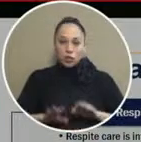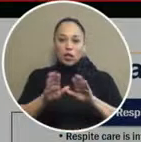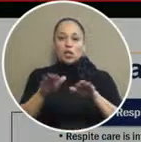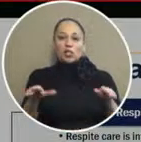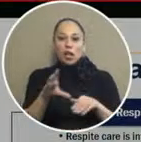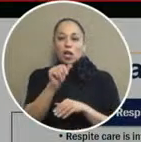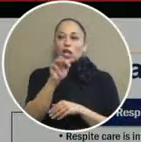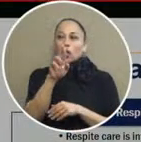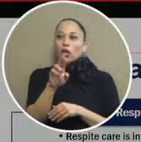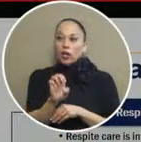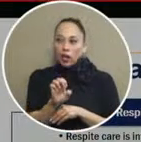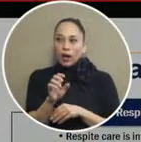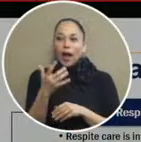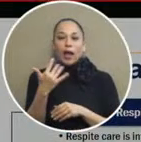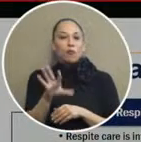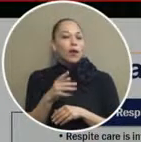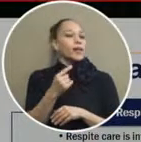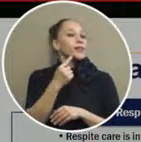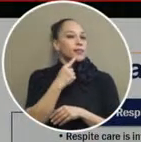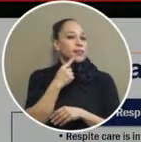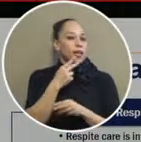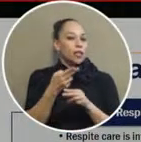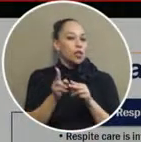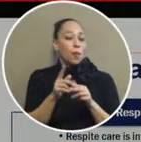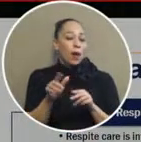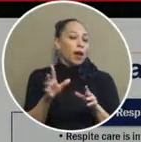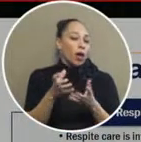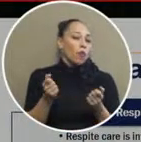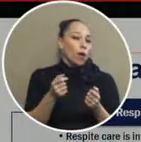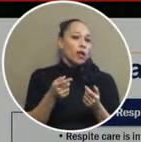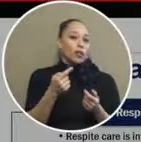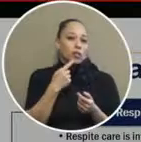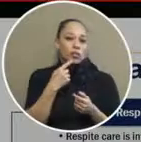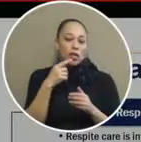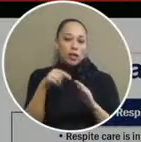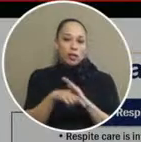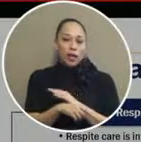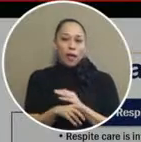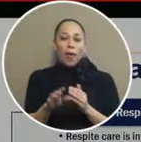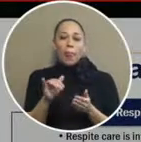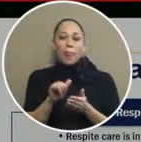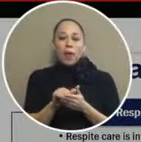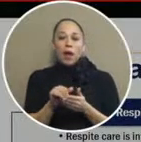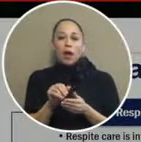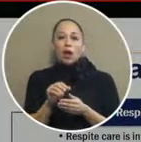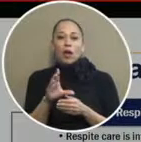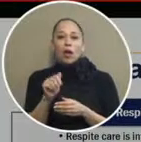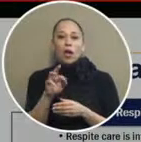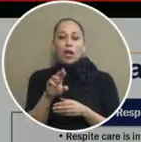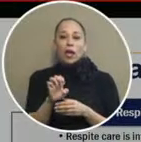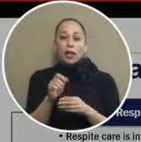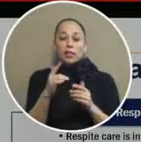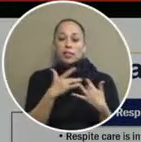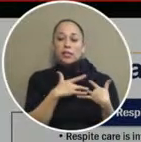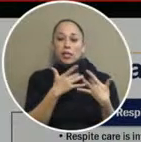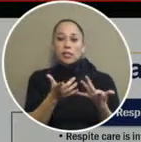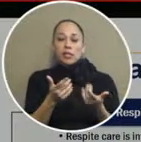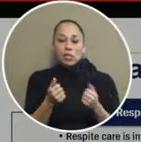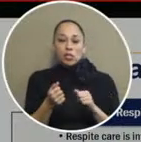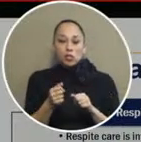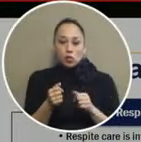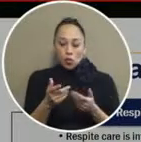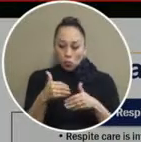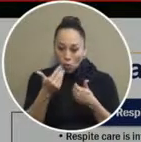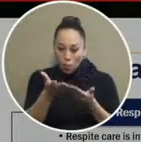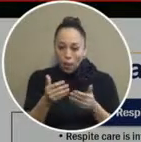Childcare and respite care, I already mentioned briefly, but I want to mention the difference. Respite care is intended to provide relief for